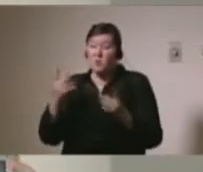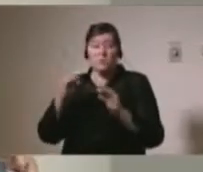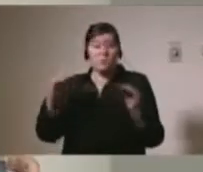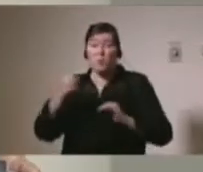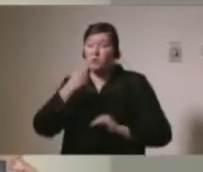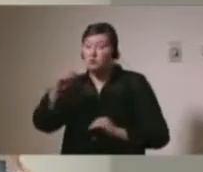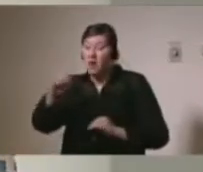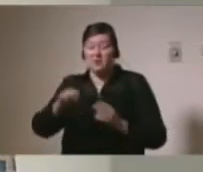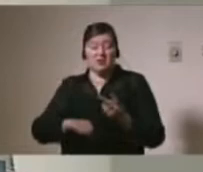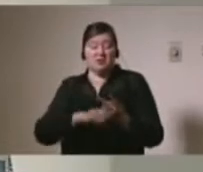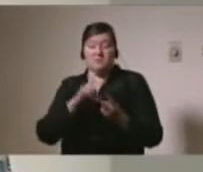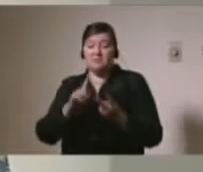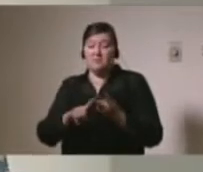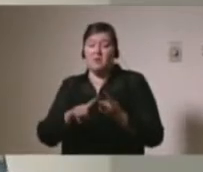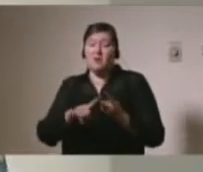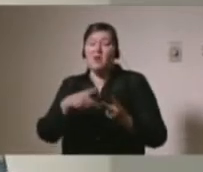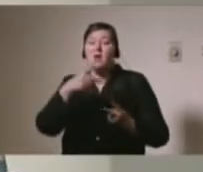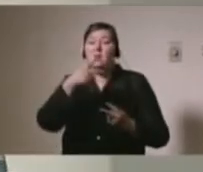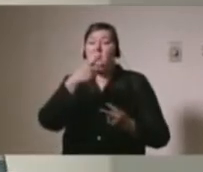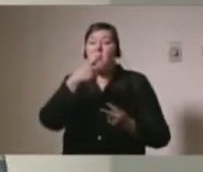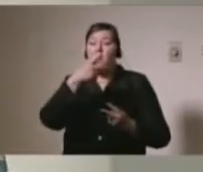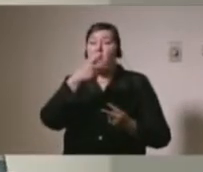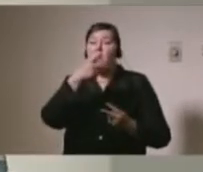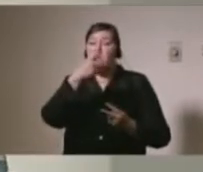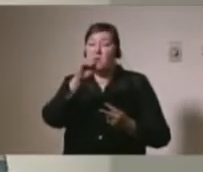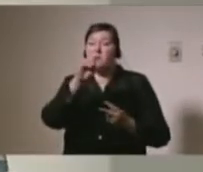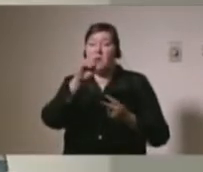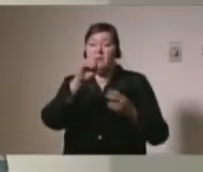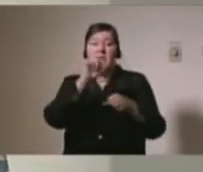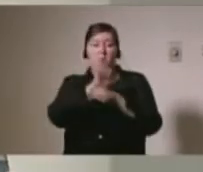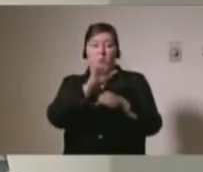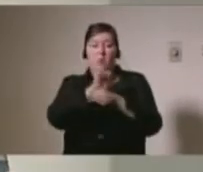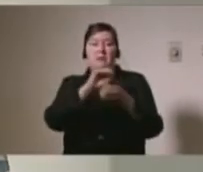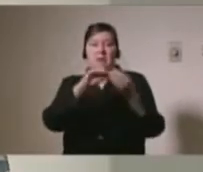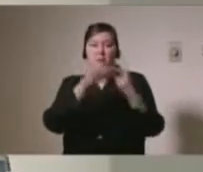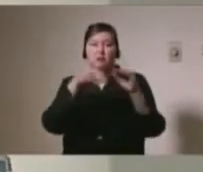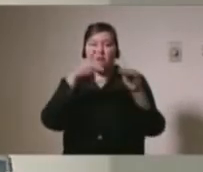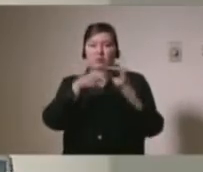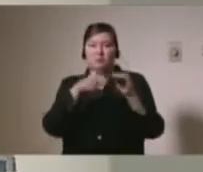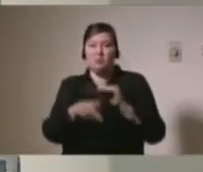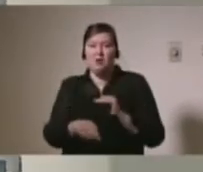of membership in the postal service was compensated